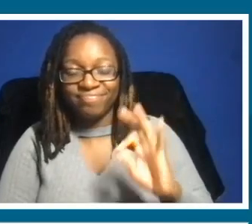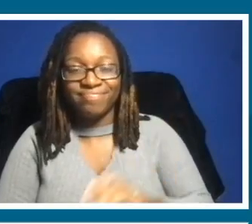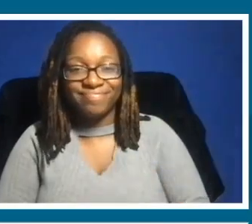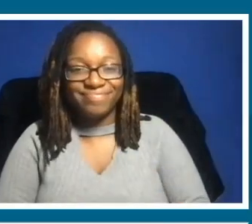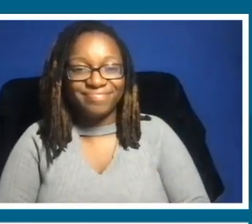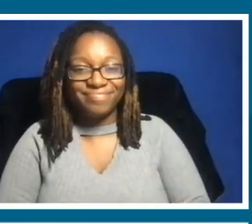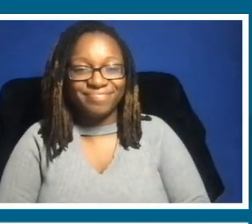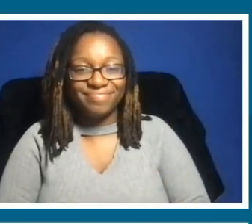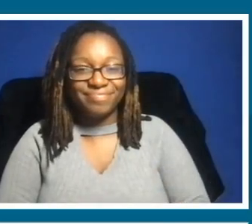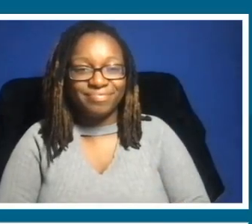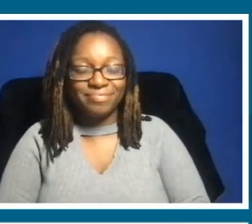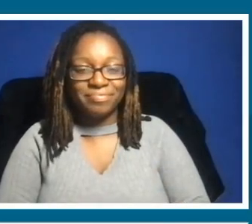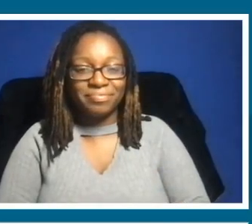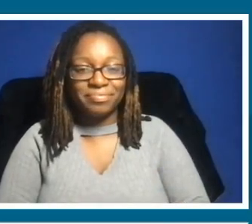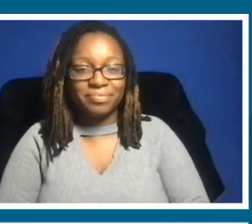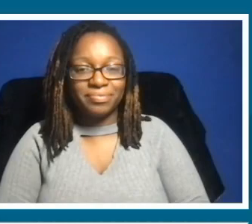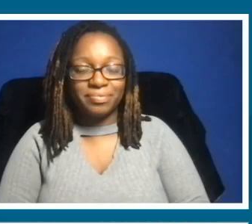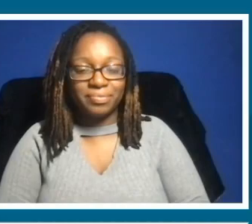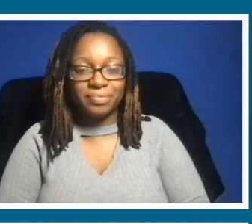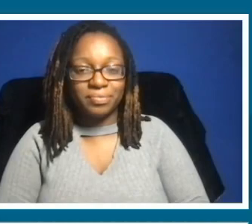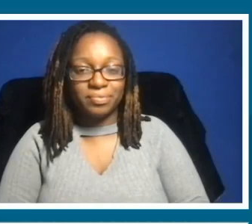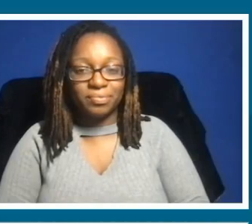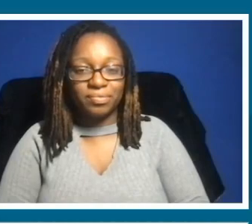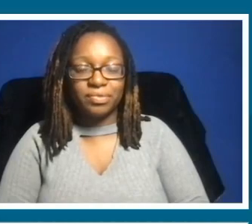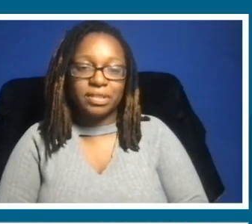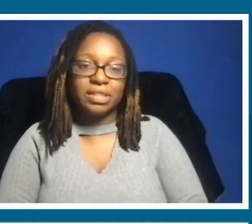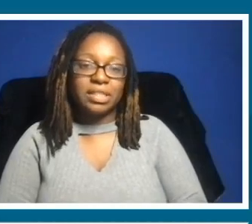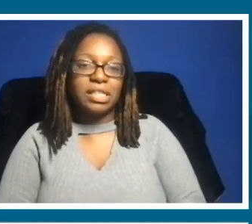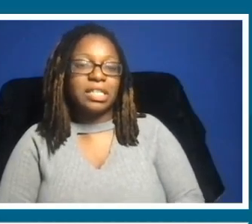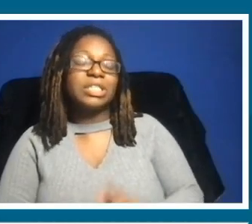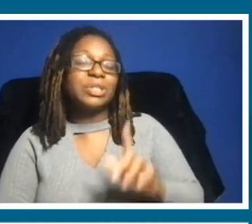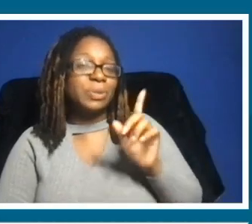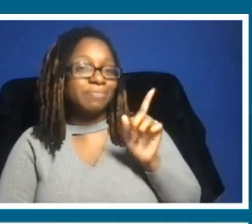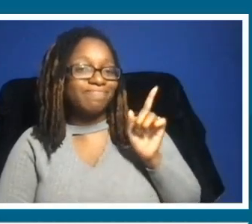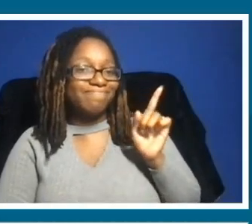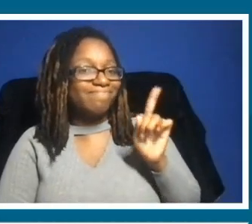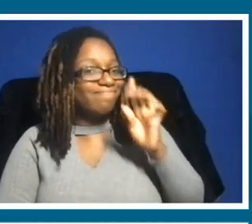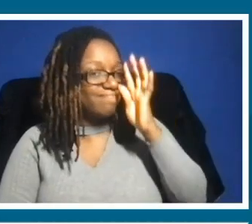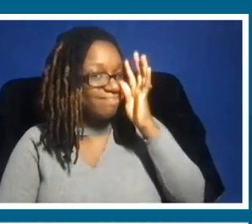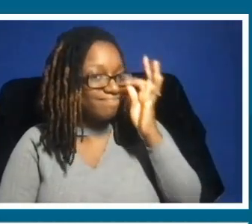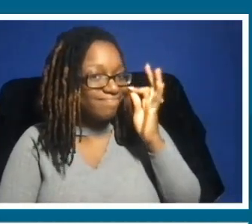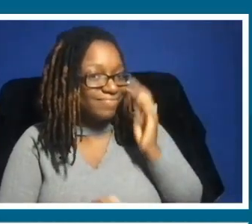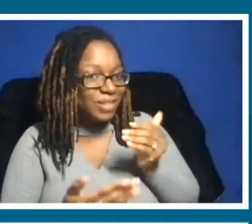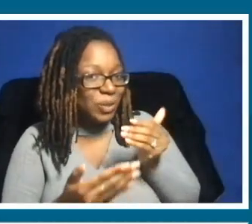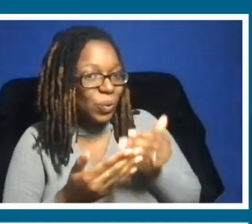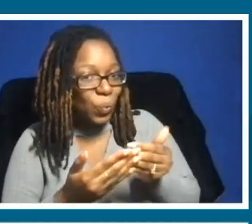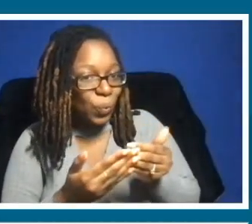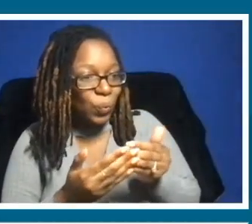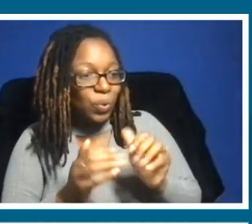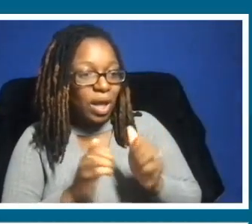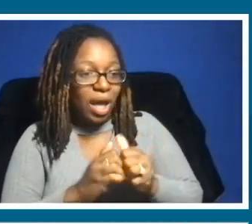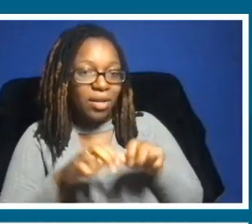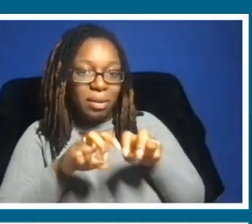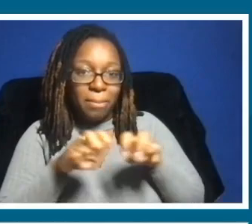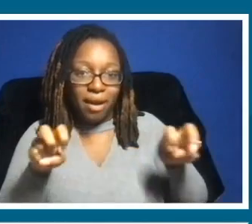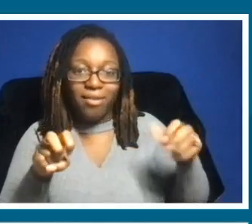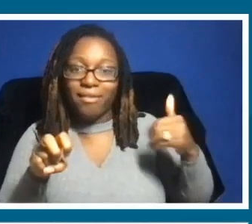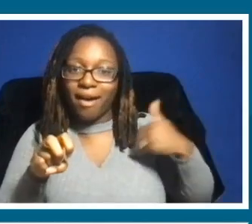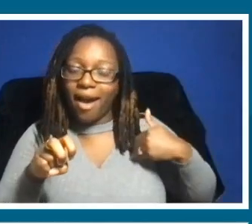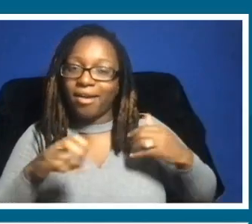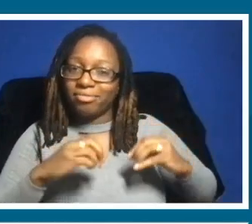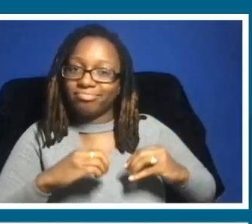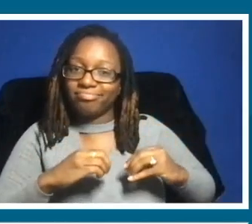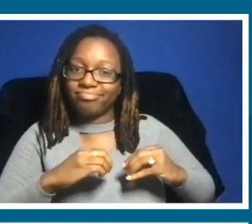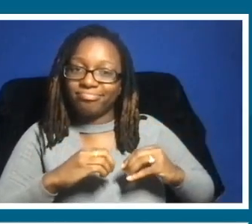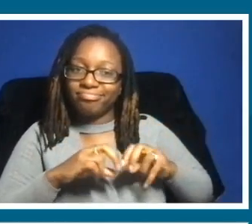that's sort of very closely related to how this panel came about. What we